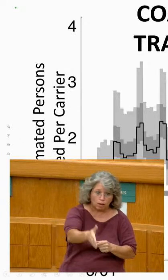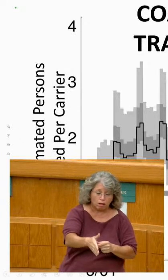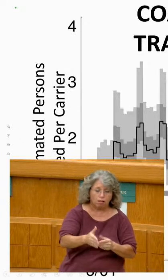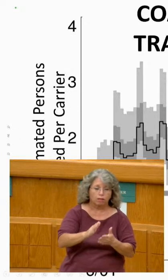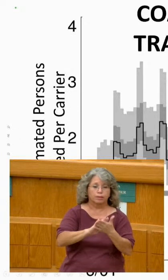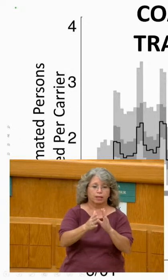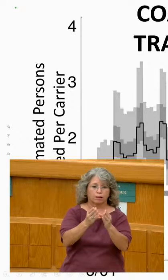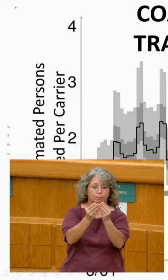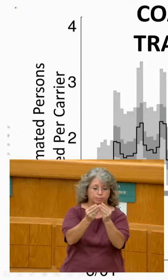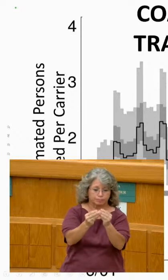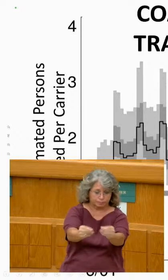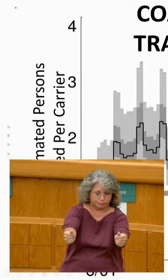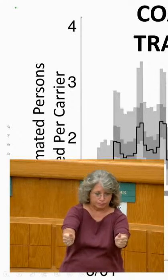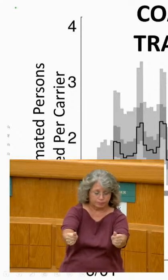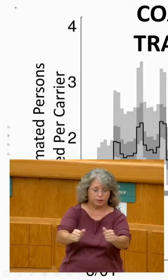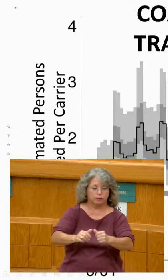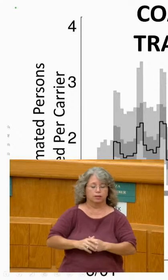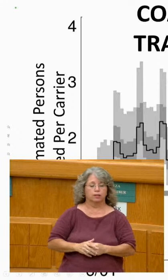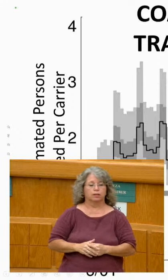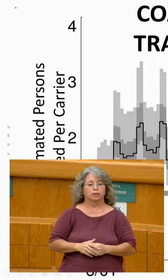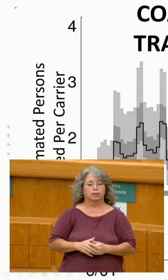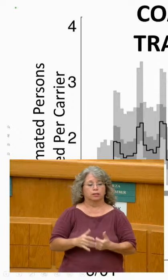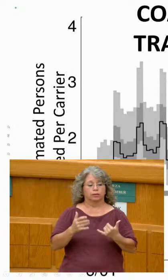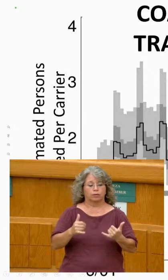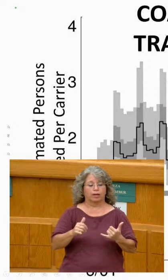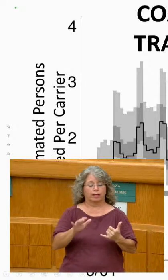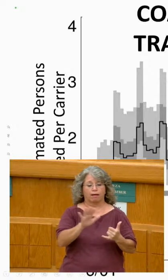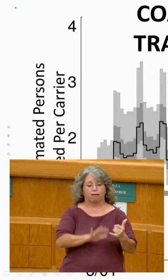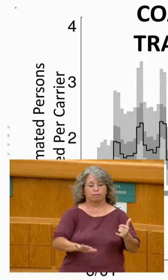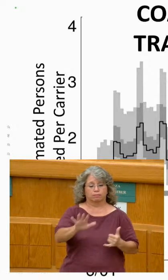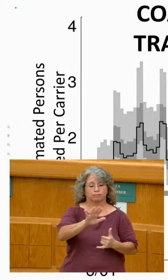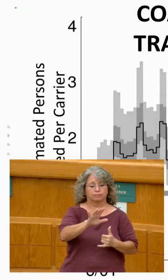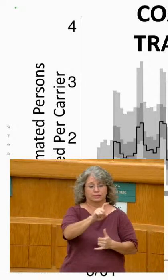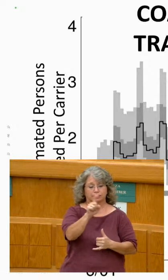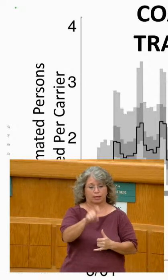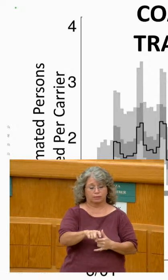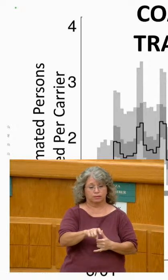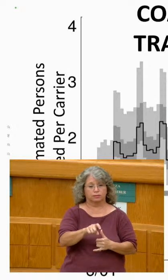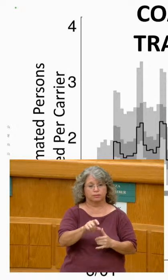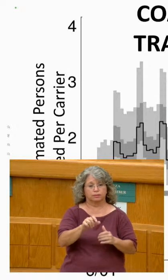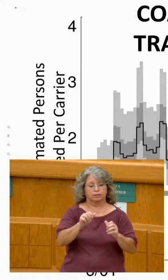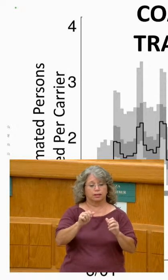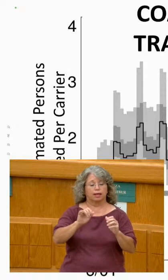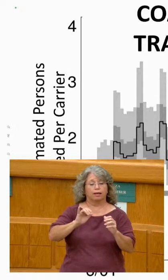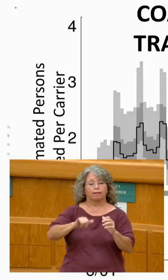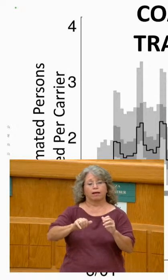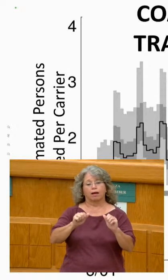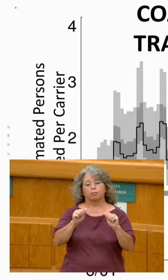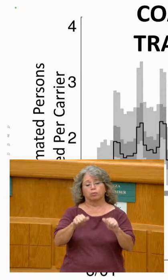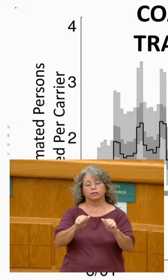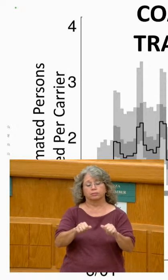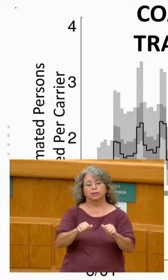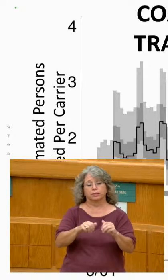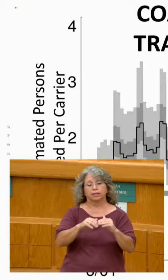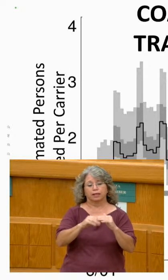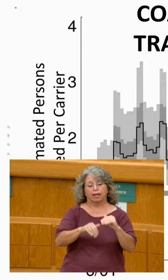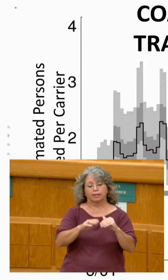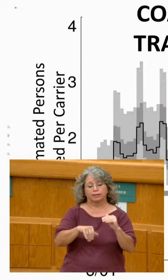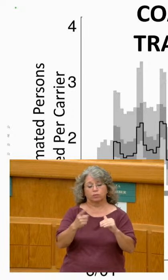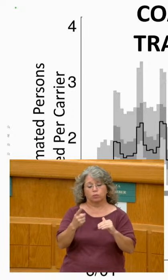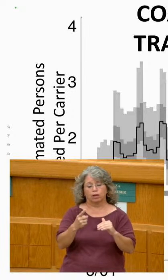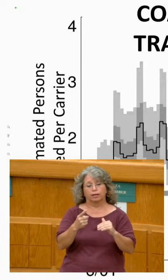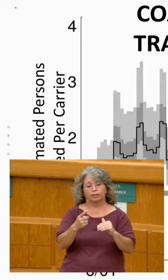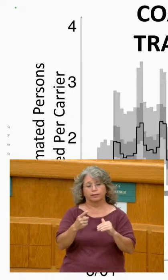the whole state of Texas, the probability that R is less than 1 is either better than